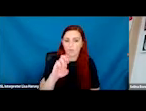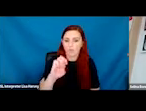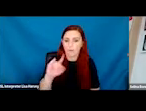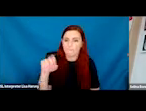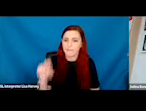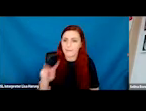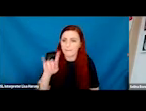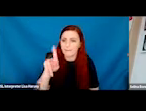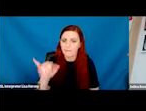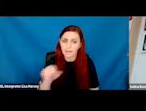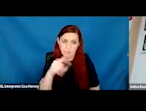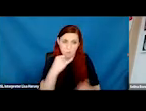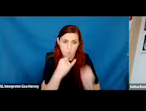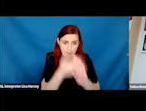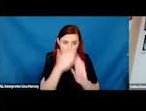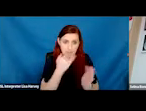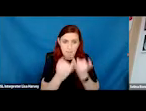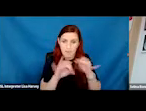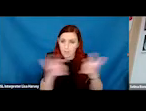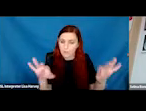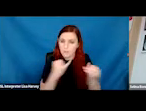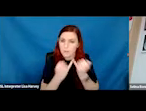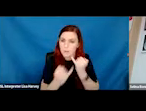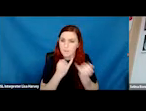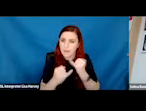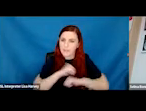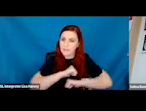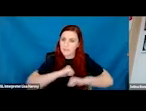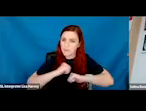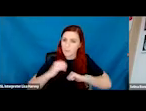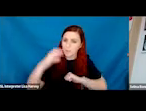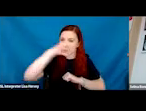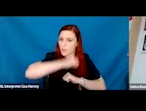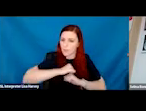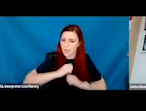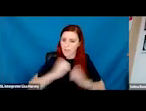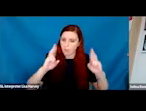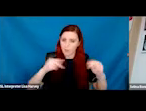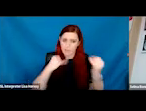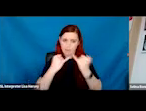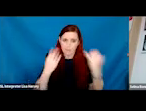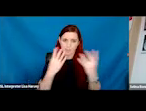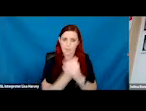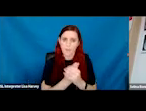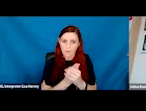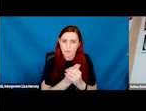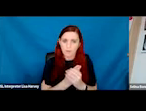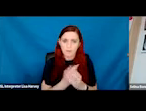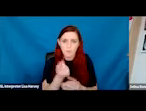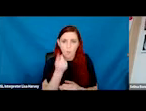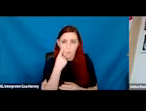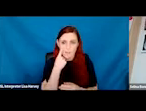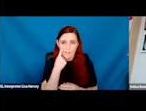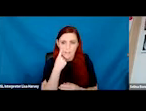build playgrounds and play spaces with the assumption they're places for everyone to play together. We see